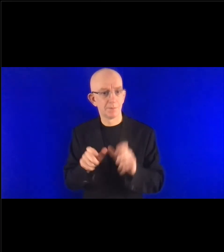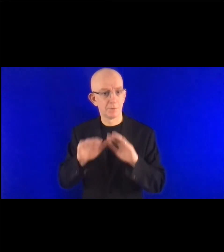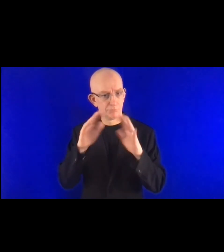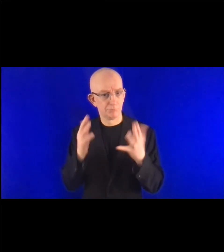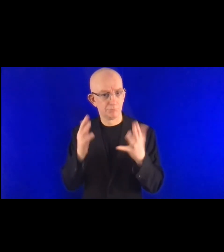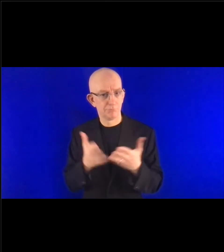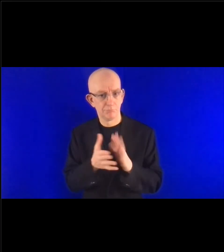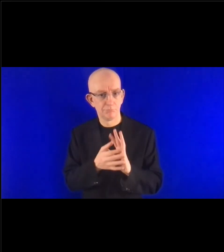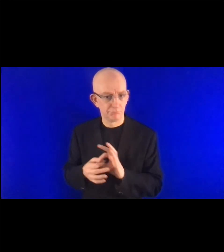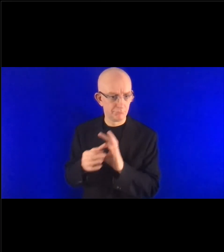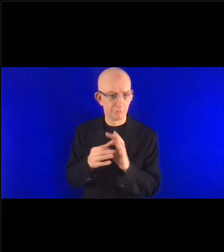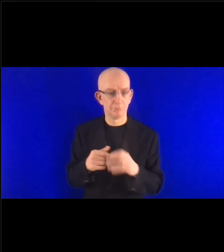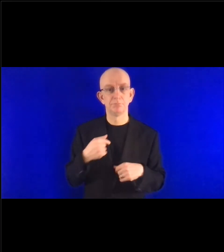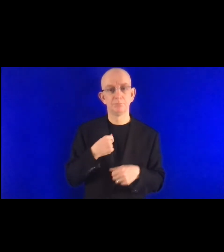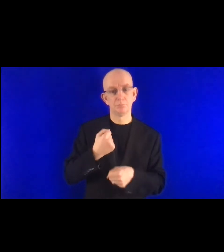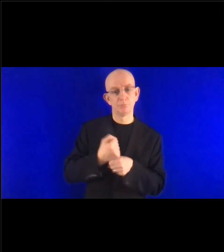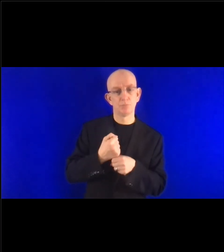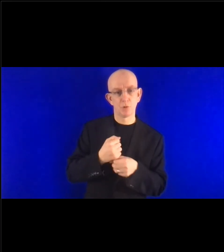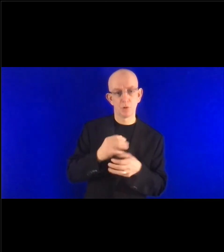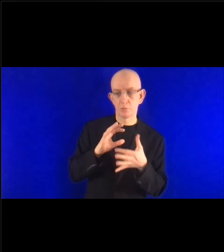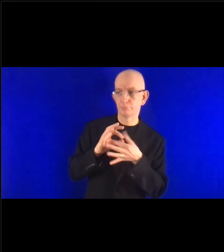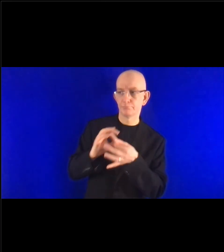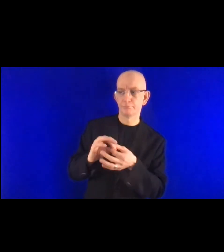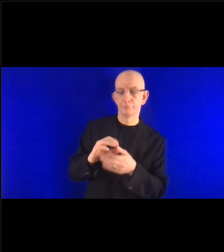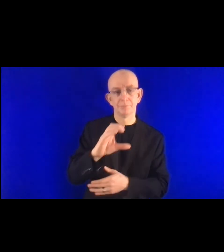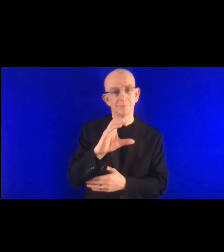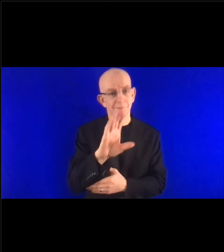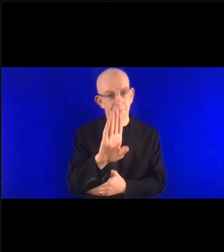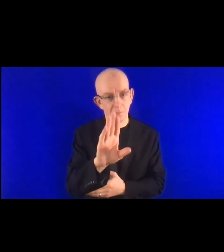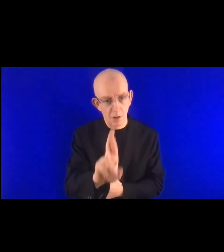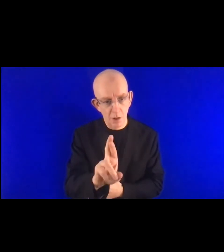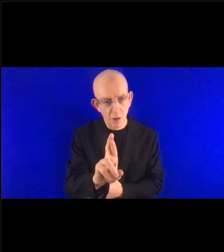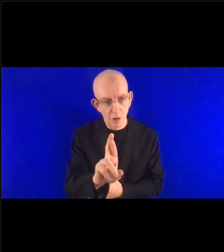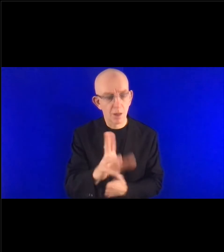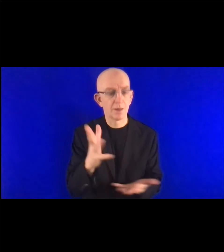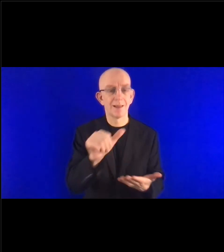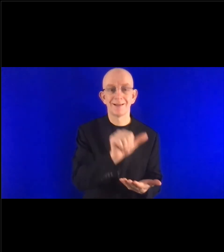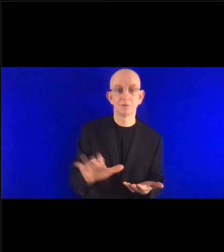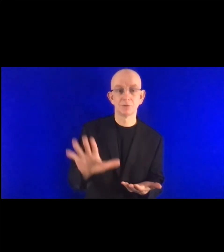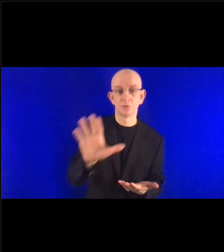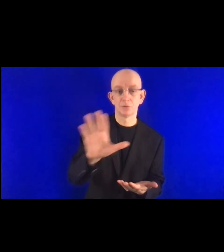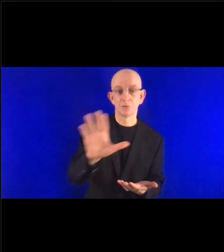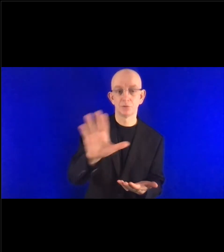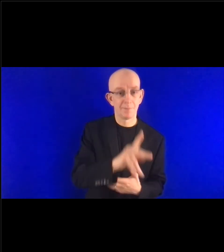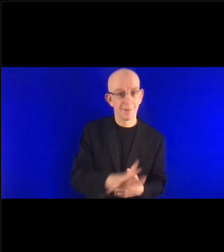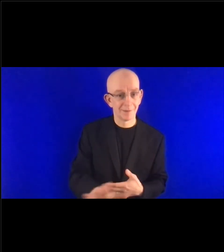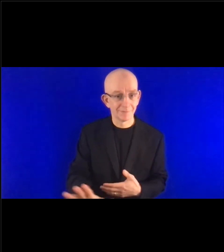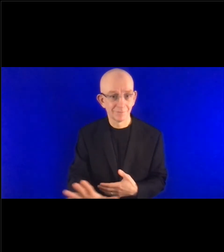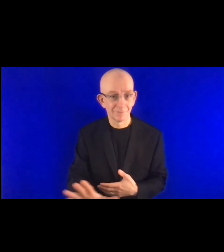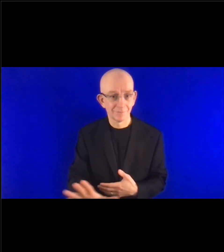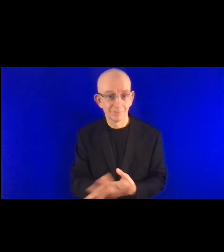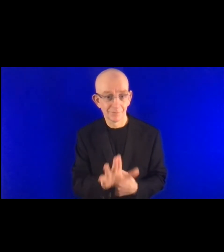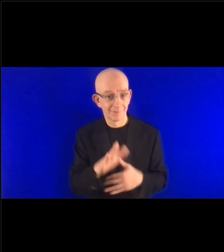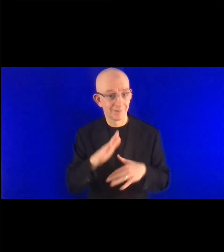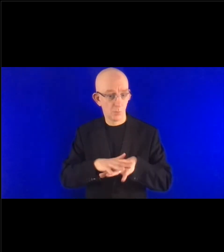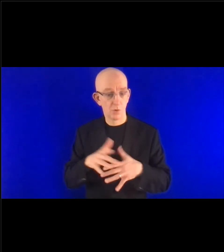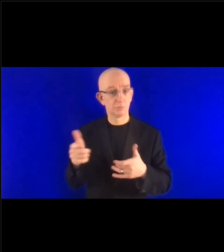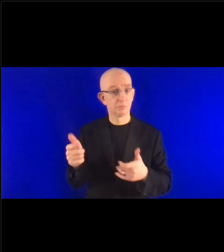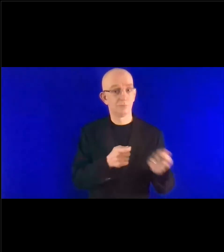chairperson. I am working with CBR Global Network. I am working now in government